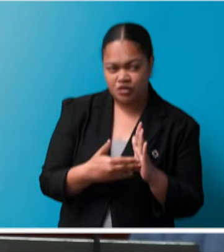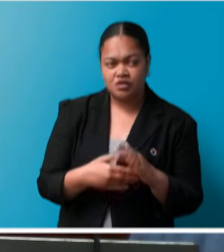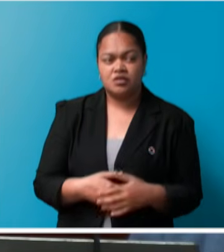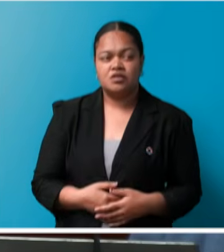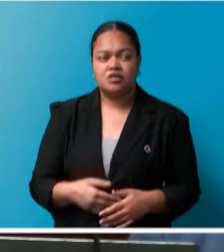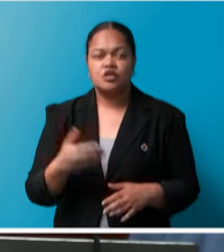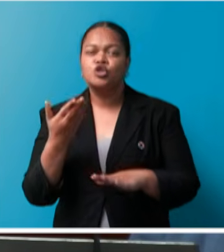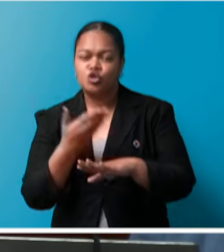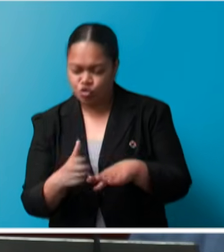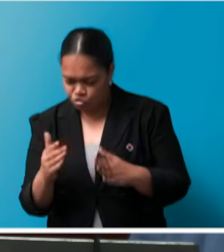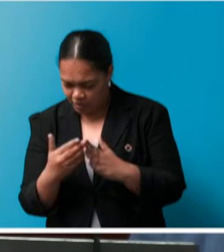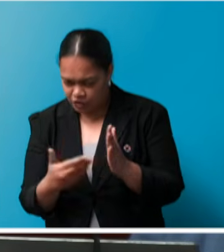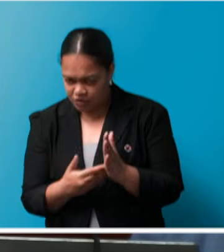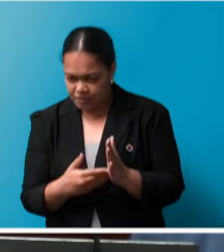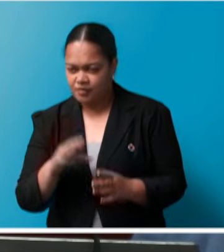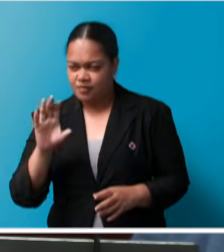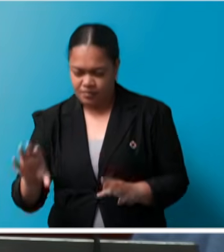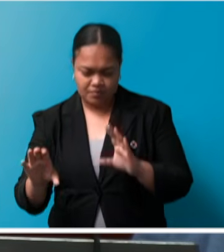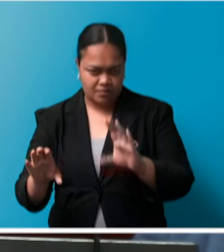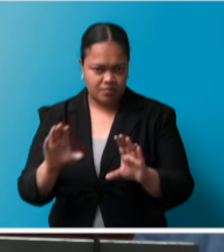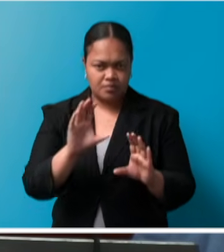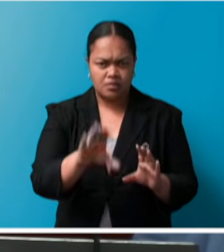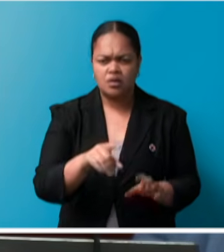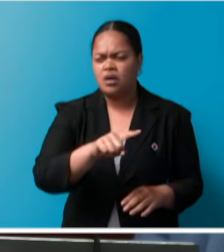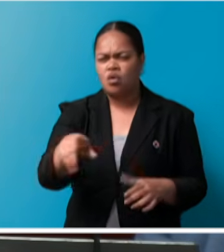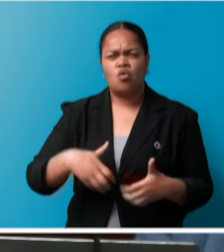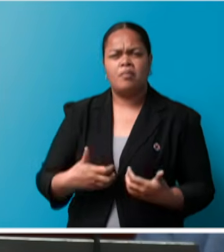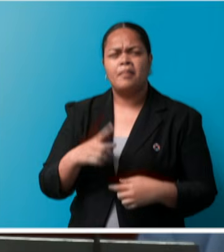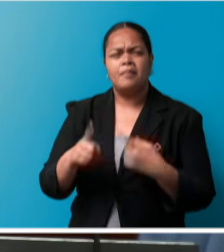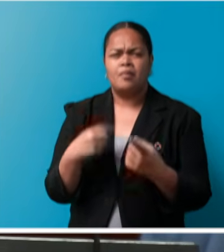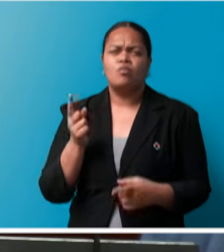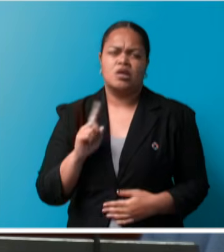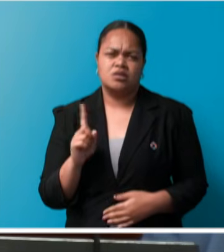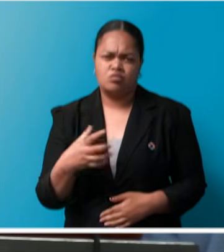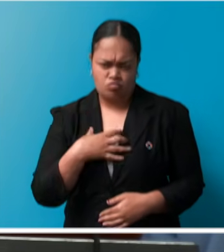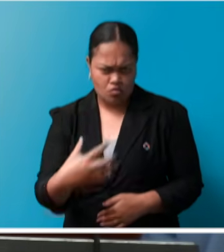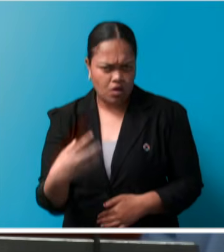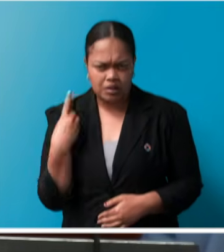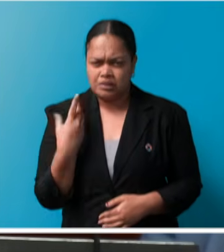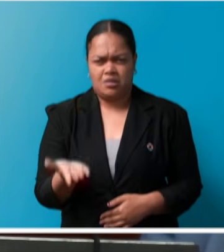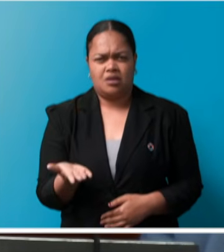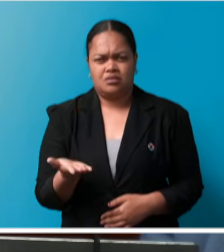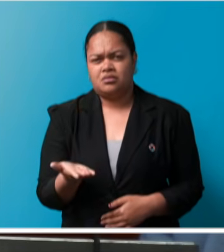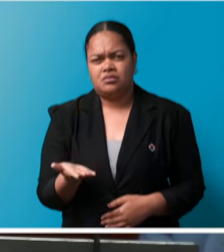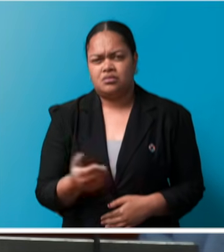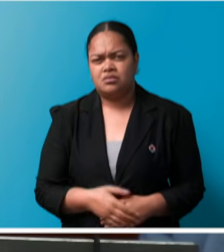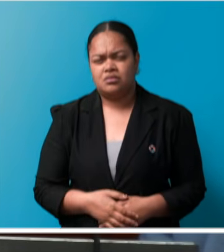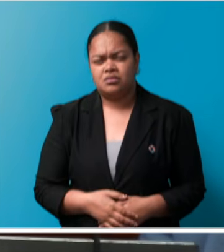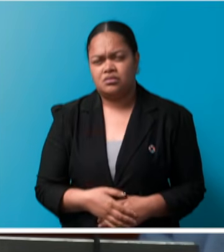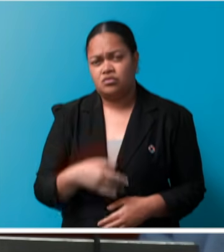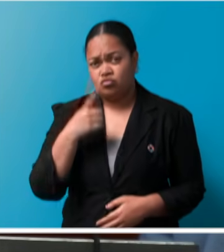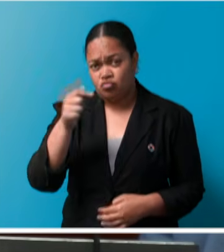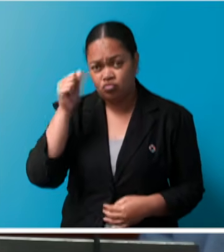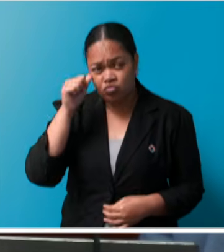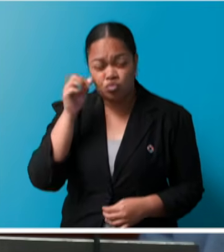budget, they were complaining about Biman's budget, Honorable Biman's budget. Yes. You know, when